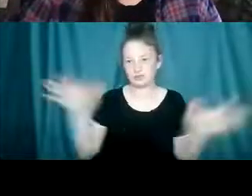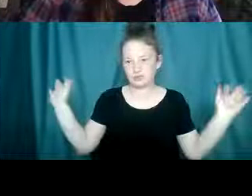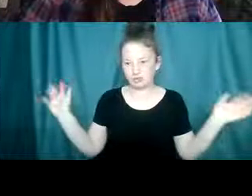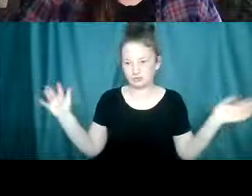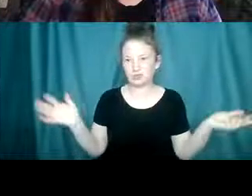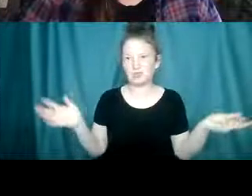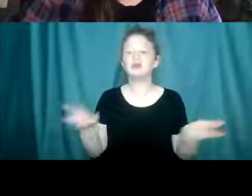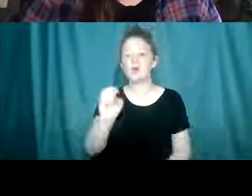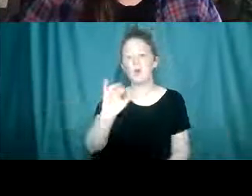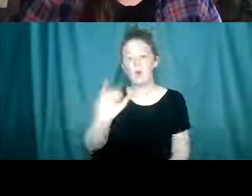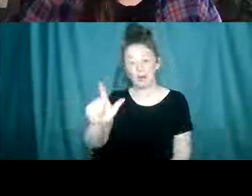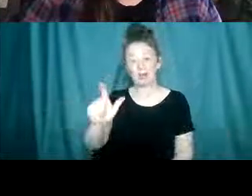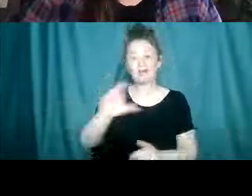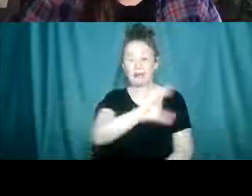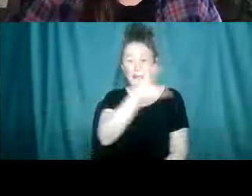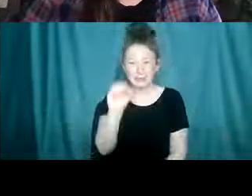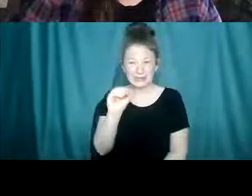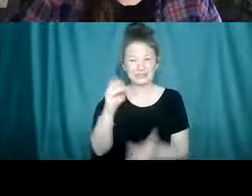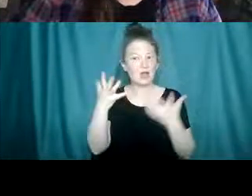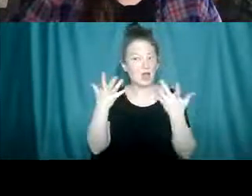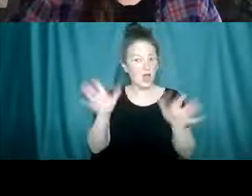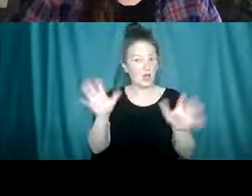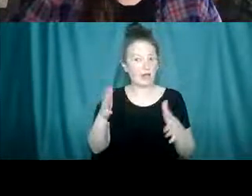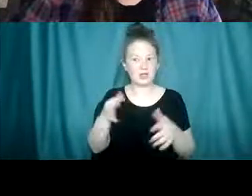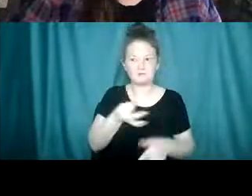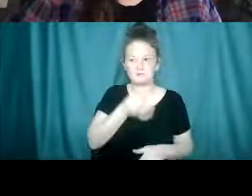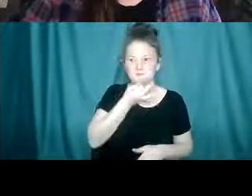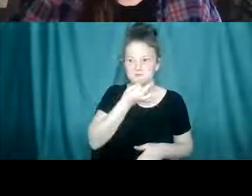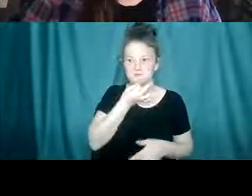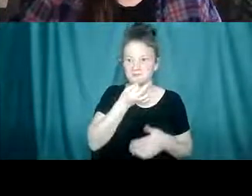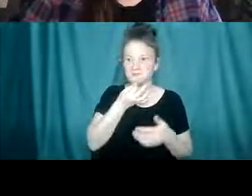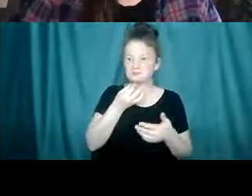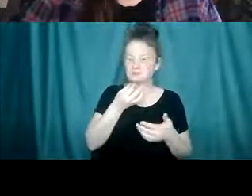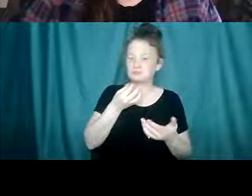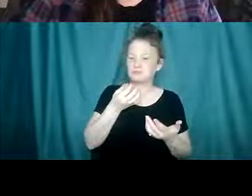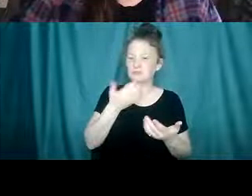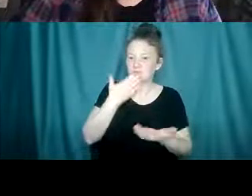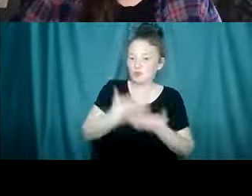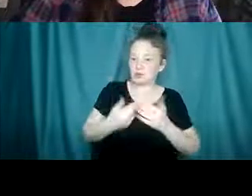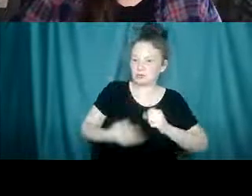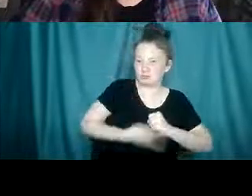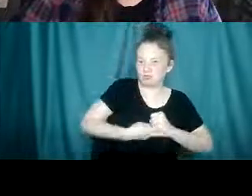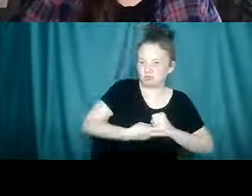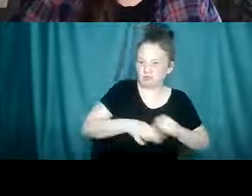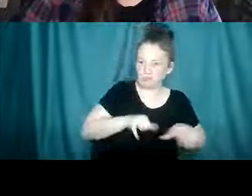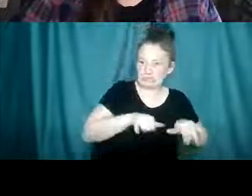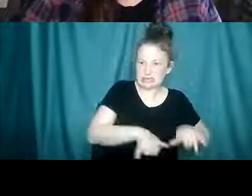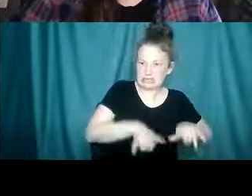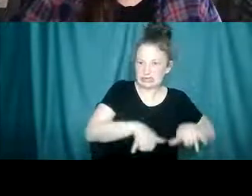are already really good at, because they don't want their oils to move up and contaminate everything. Right.